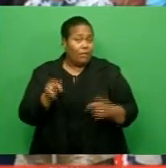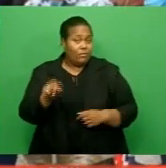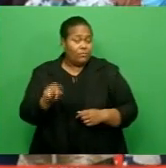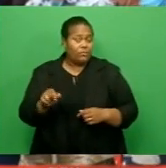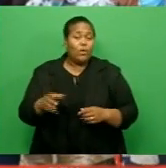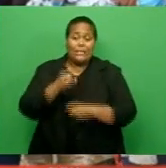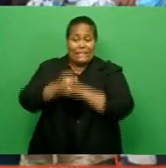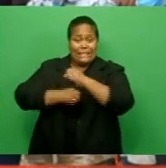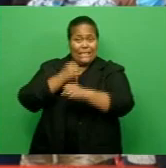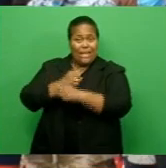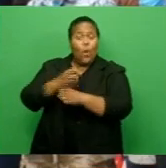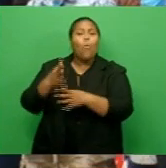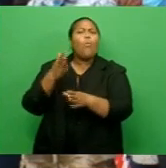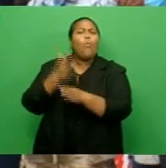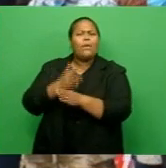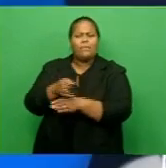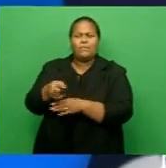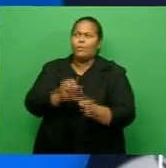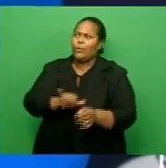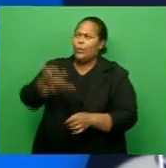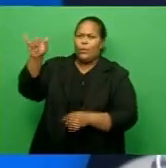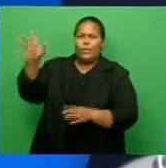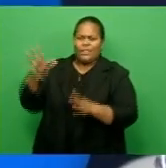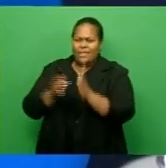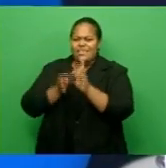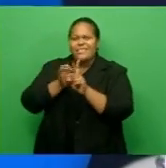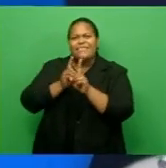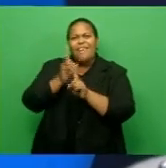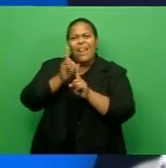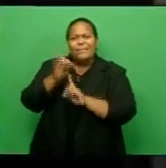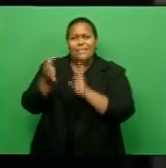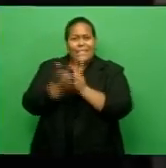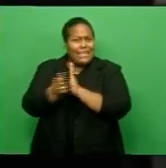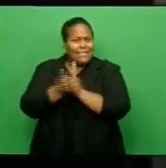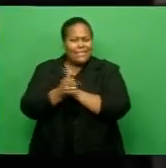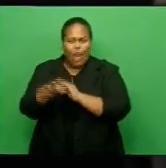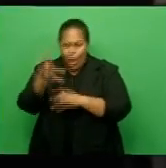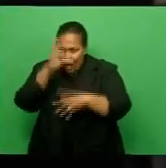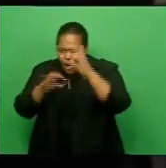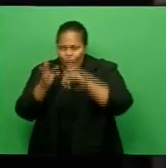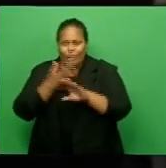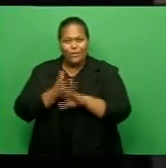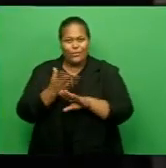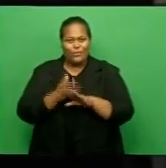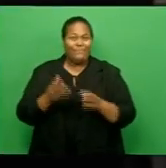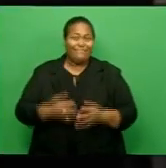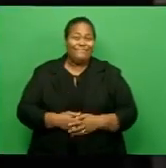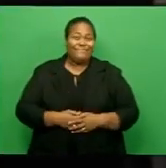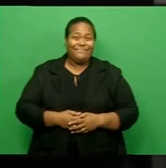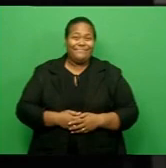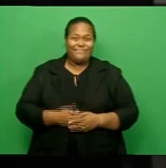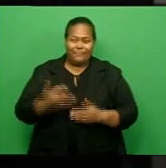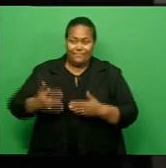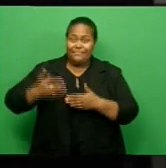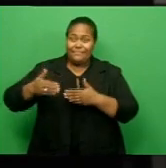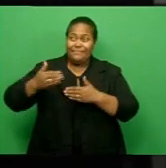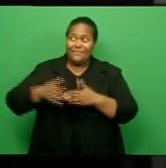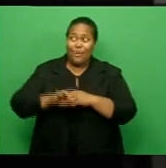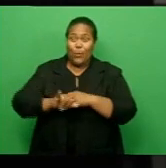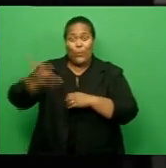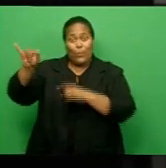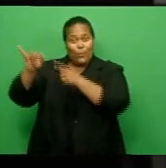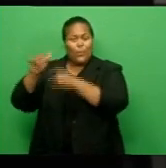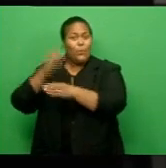these workers to develop their skill sets and learn new ones. You also will along the way pick up various skill sets that you may